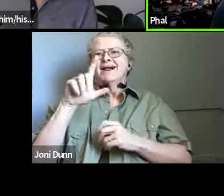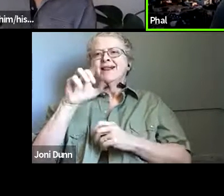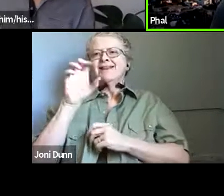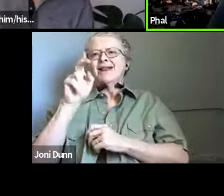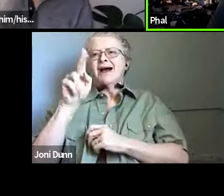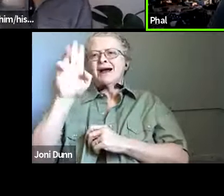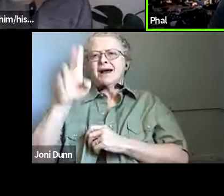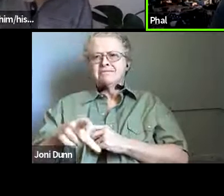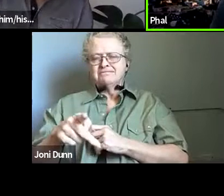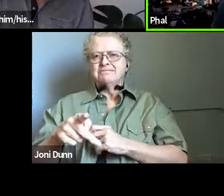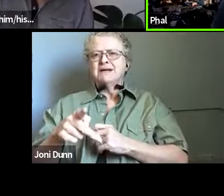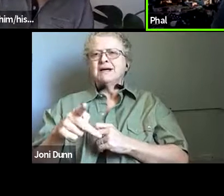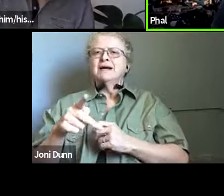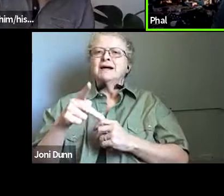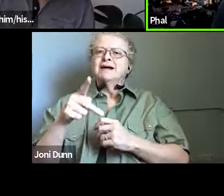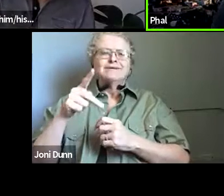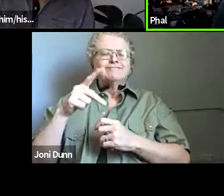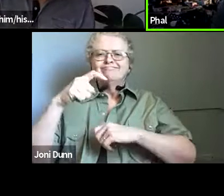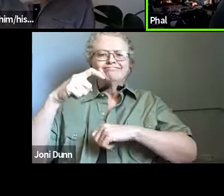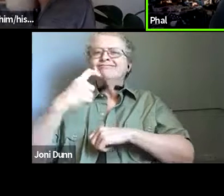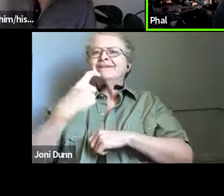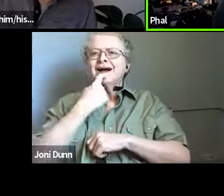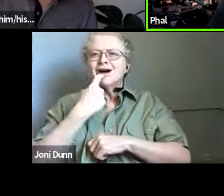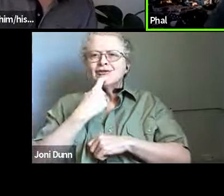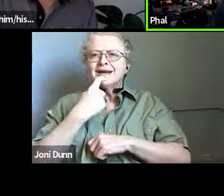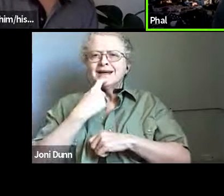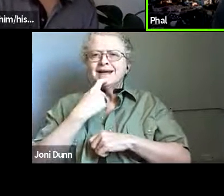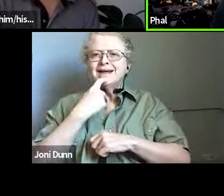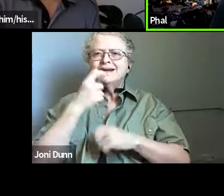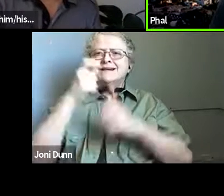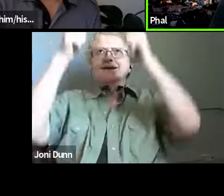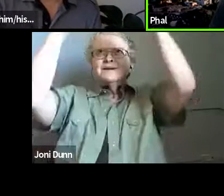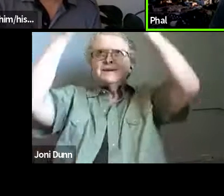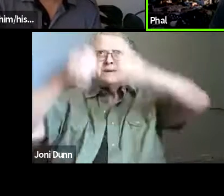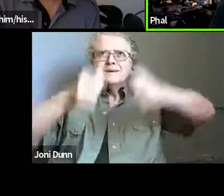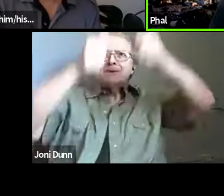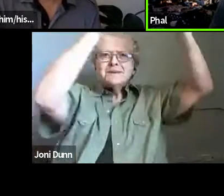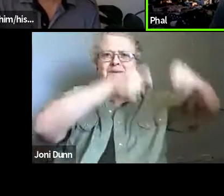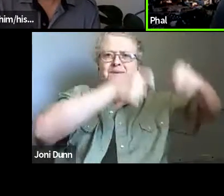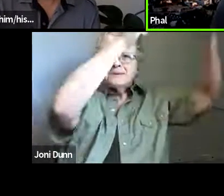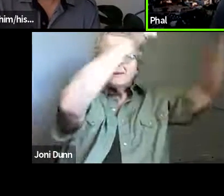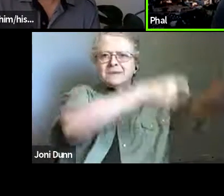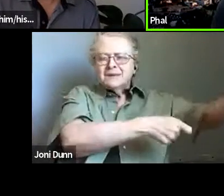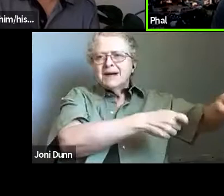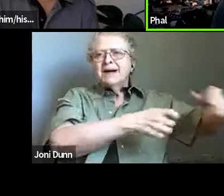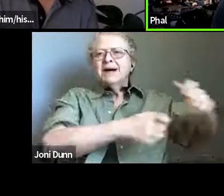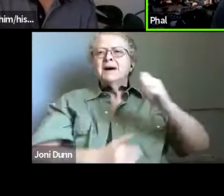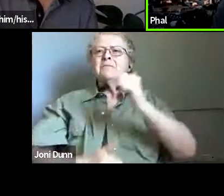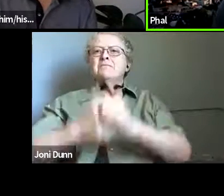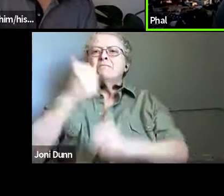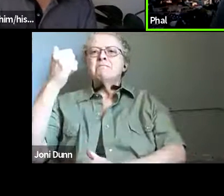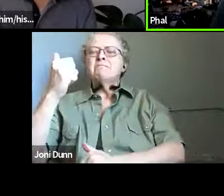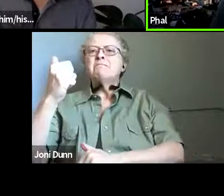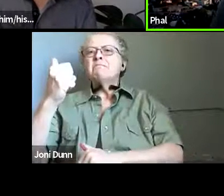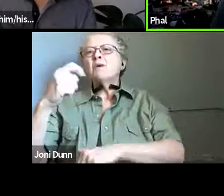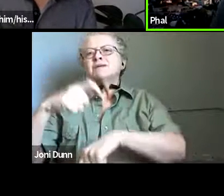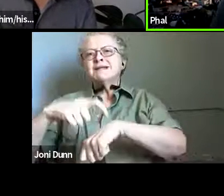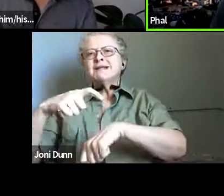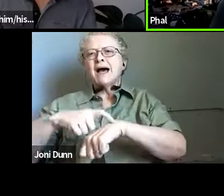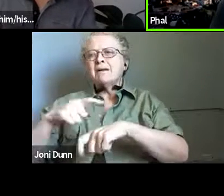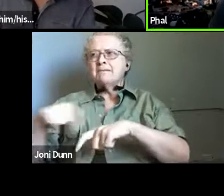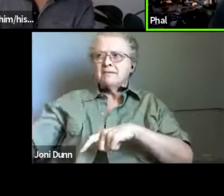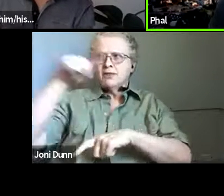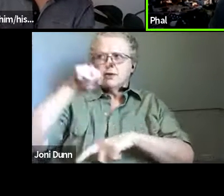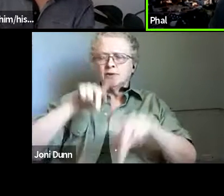rebar, same functions as jails and prisons, right? The only difference is it's mostly brown folks, some black folks,